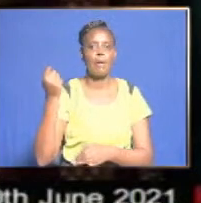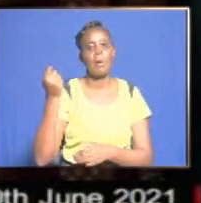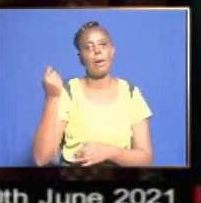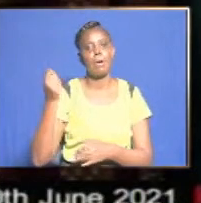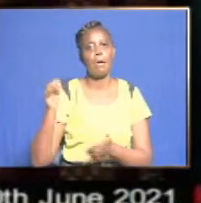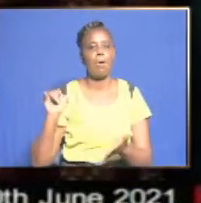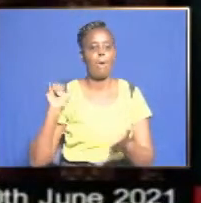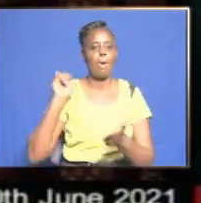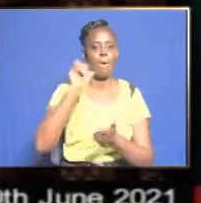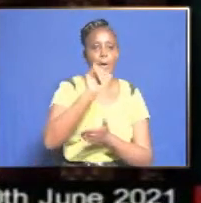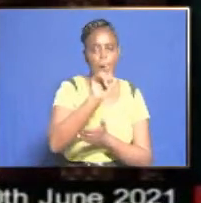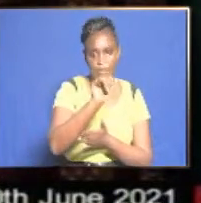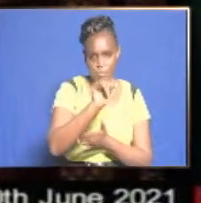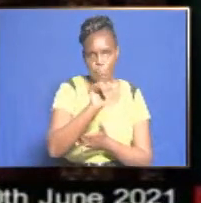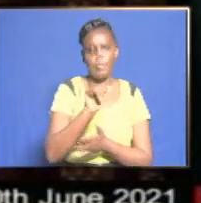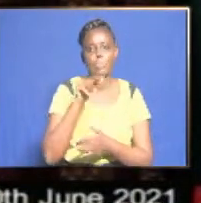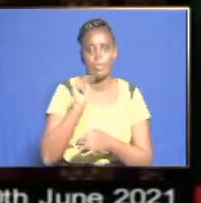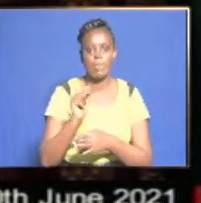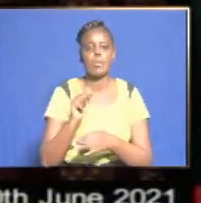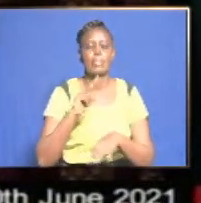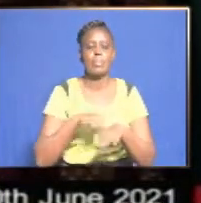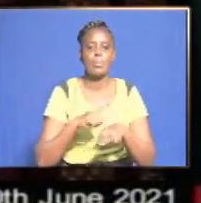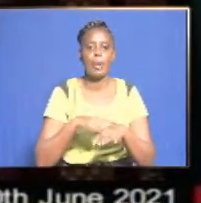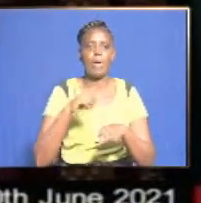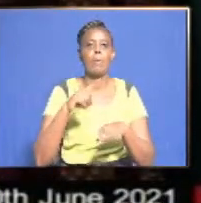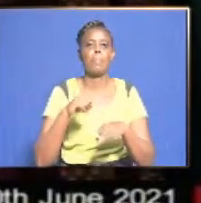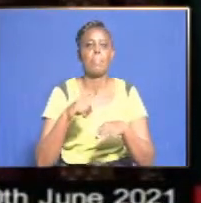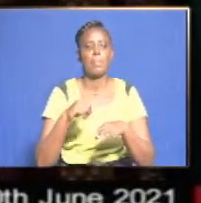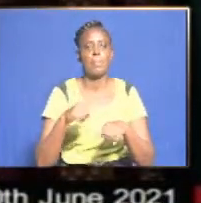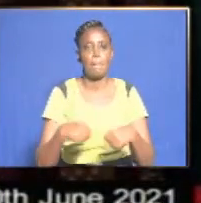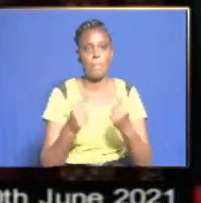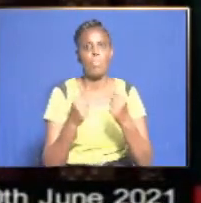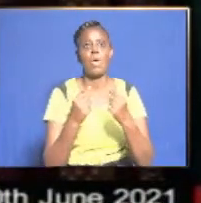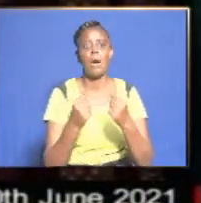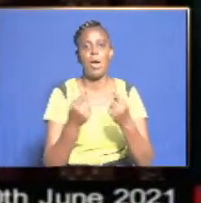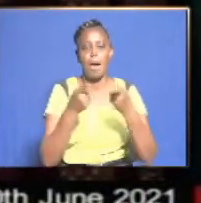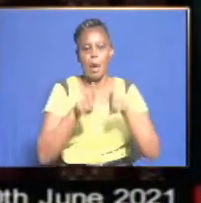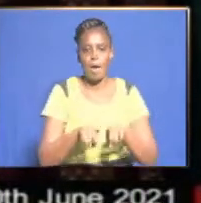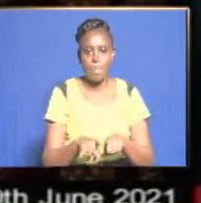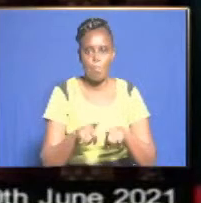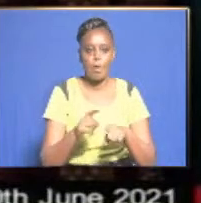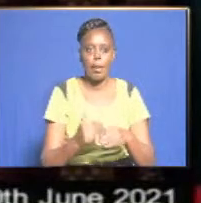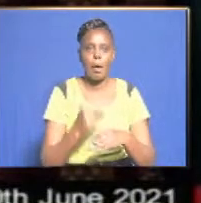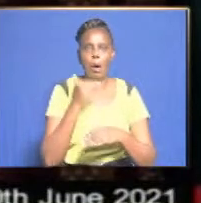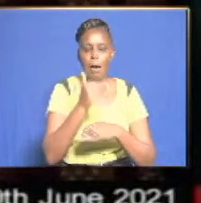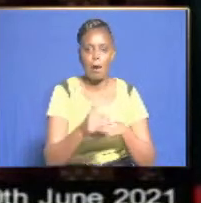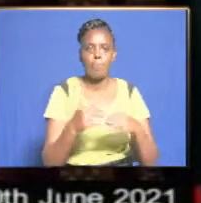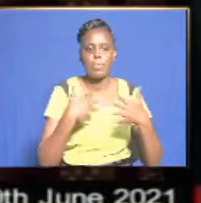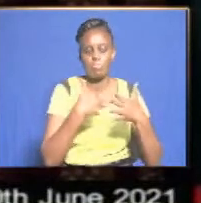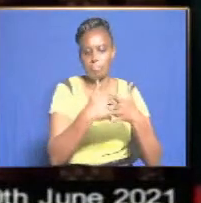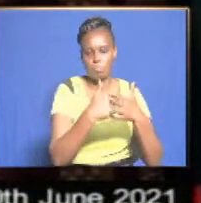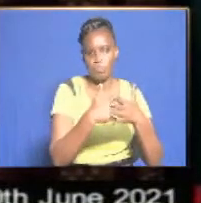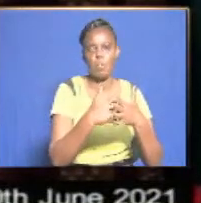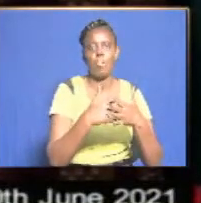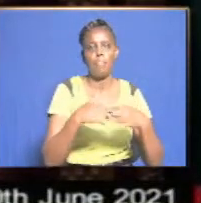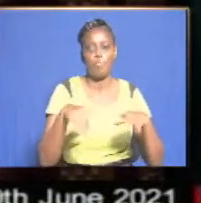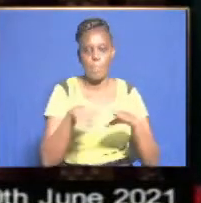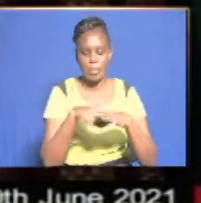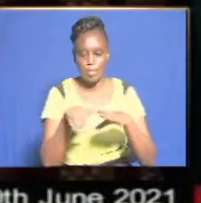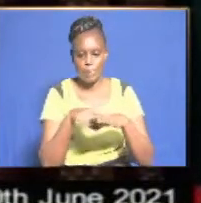of August 1982 attempted coup, following which they were arrested for allegedly participating in the attempted